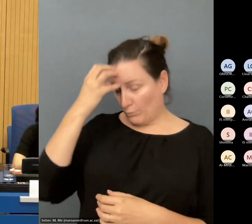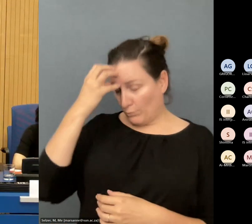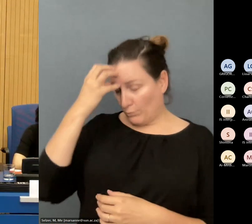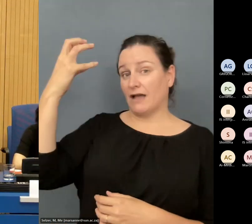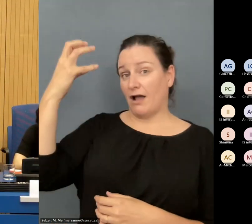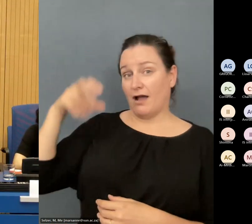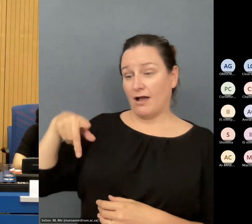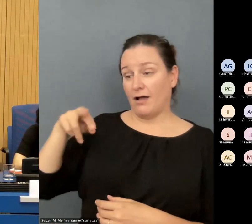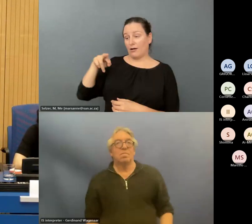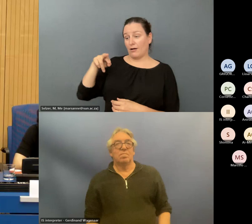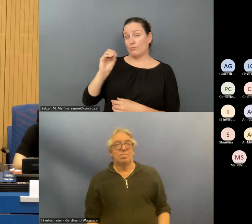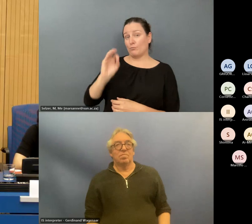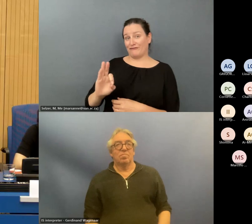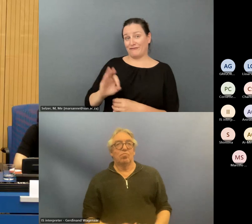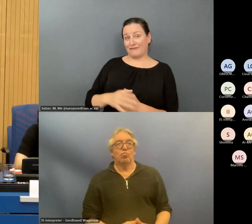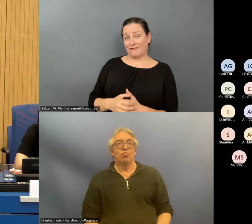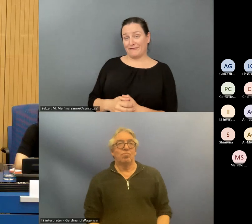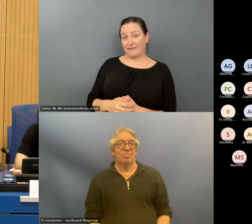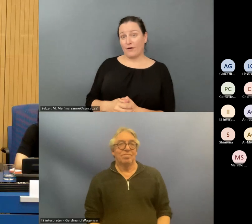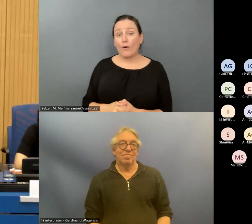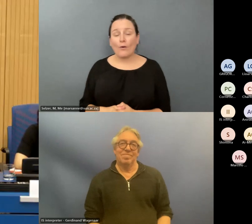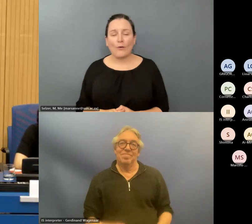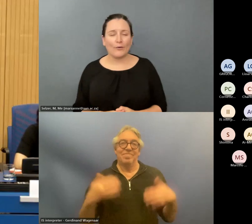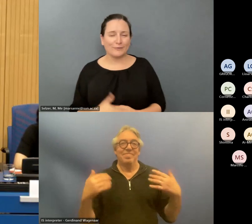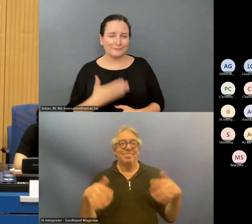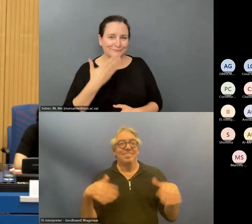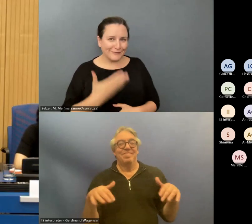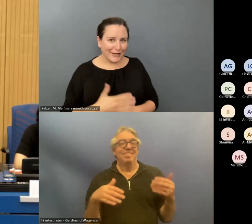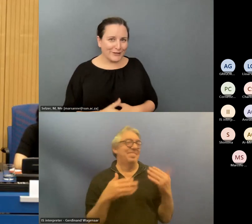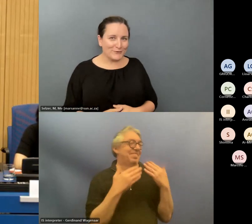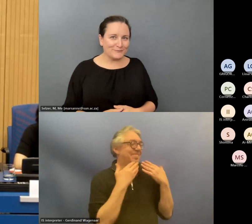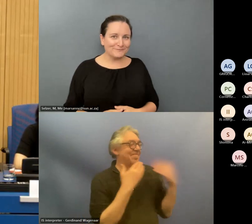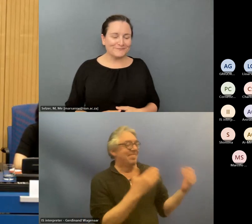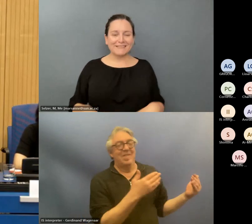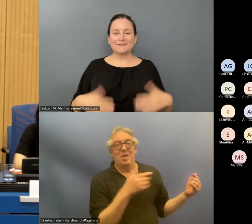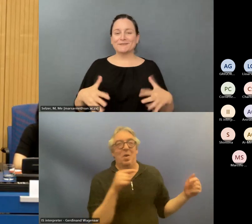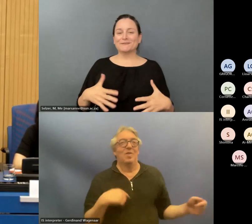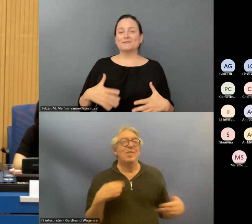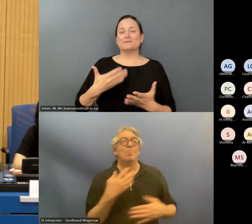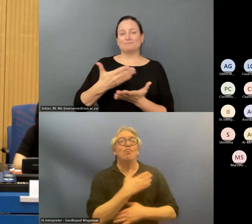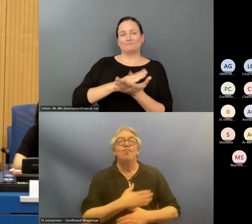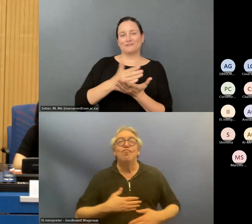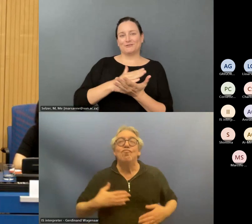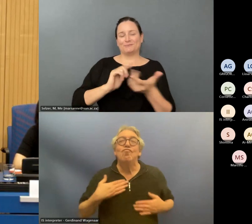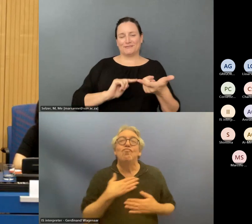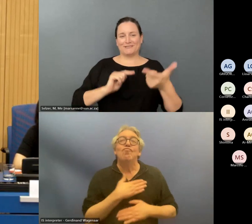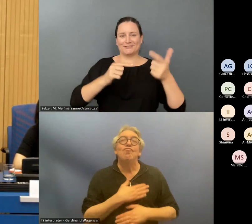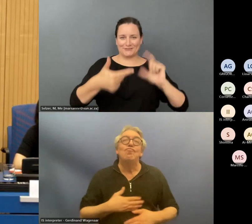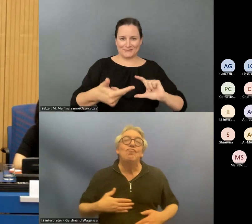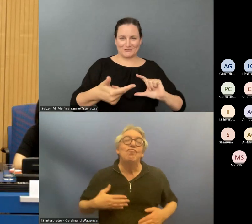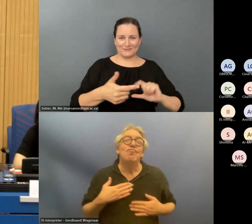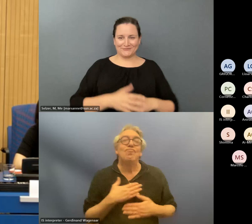Thank you so much, Margaret. This is just such a fun thing to get to do. I'm really joyous with seeing all the wonderful ideas